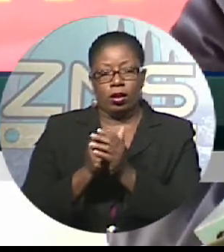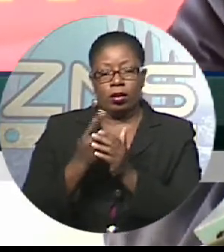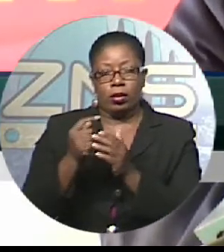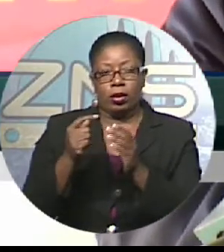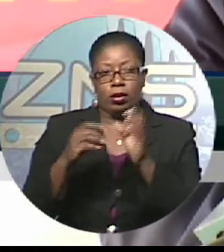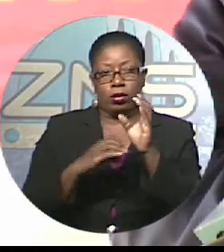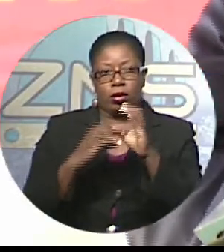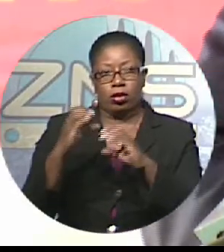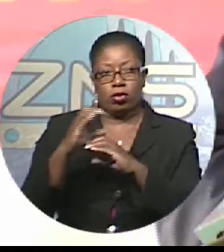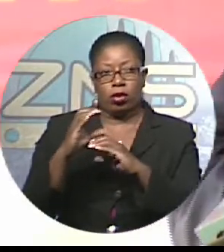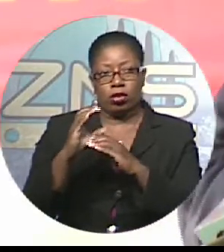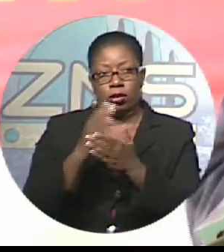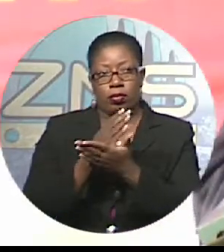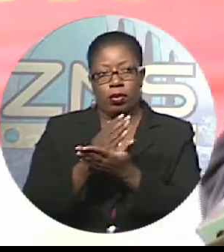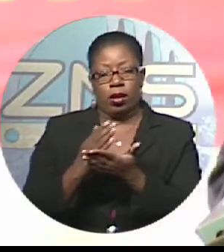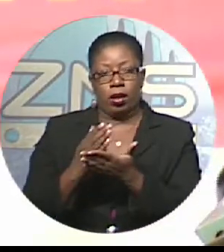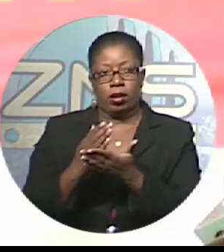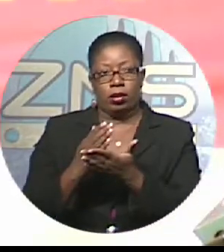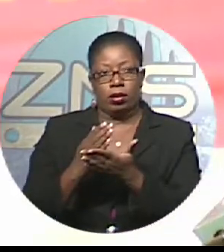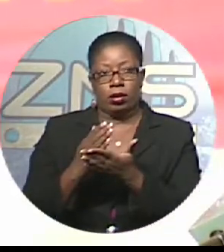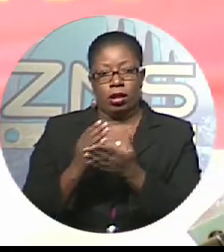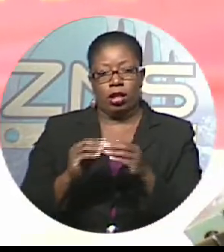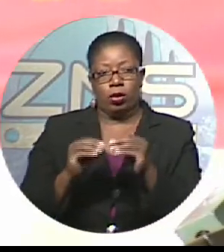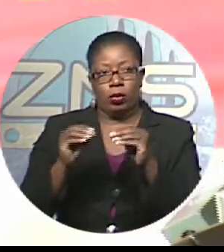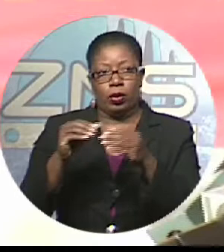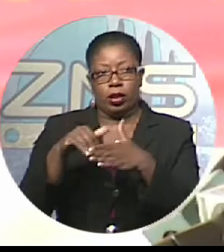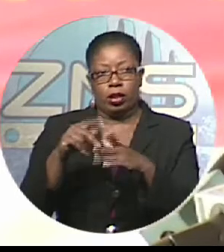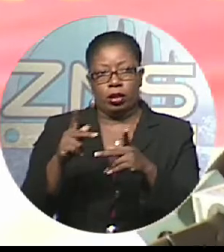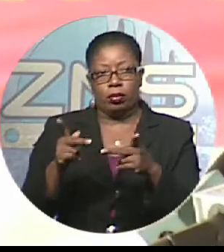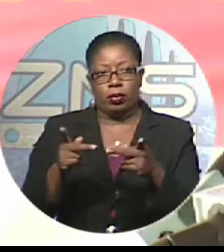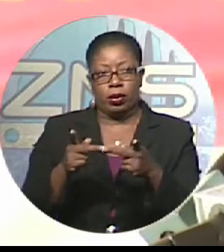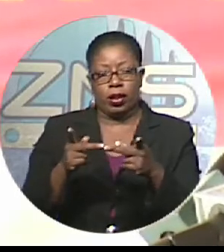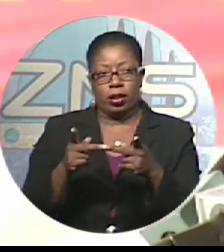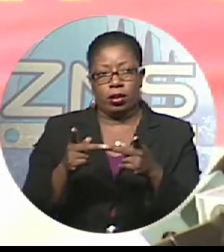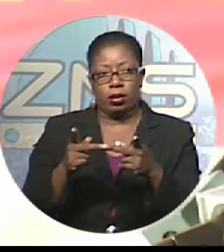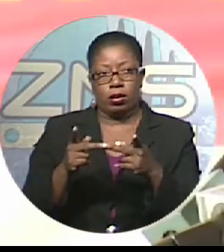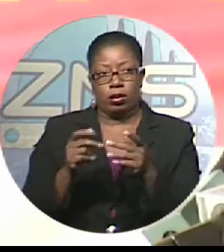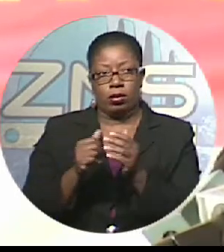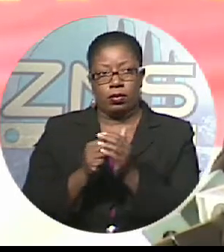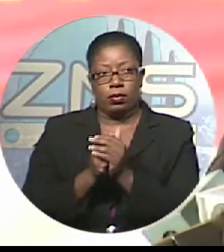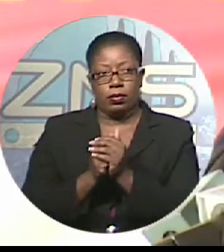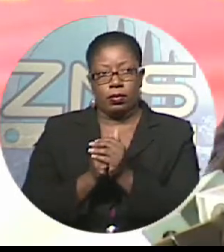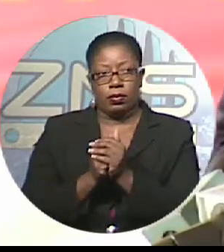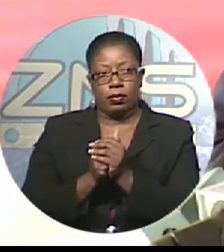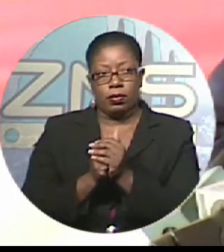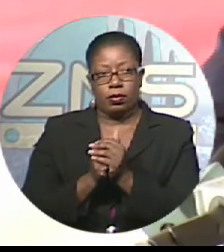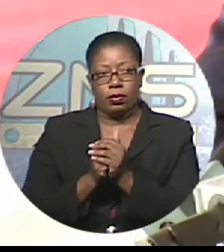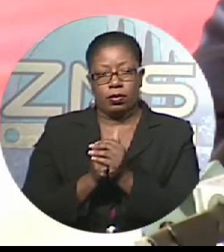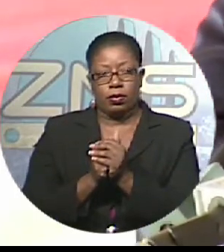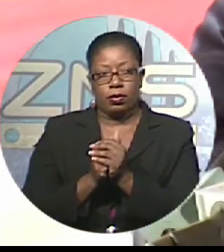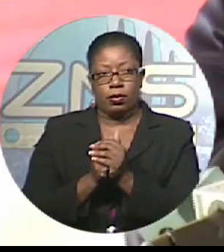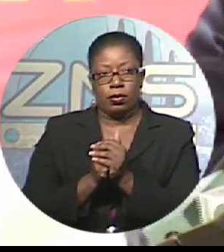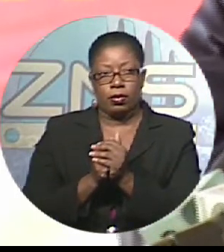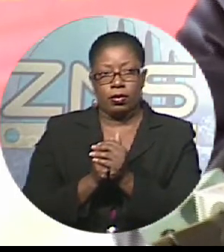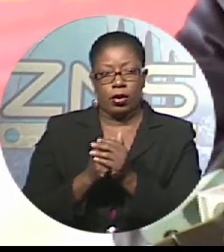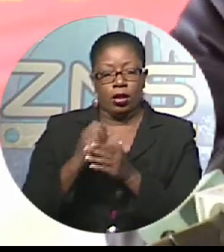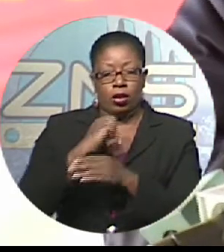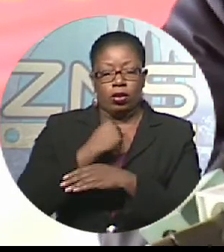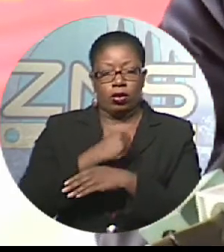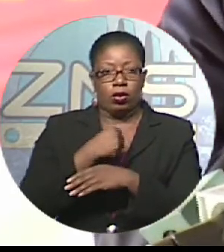project, which will put in place the infrastructure to facilitate international